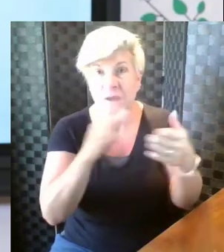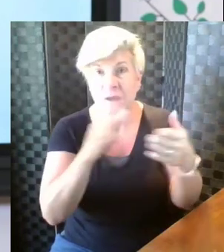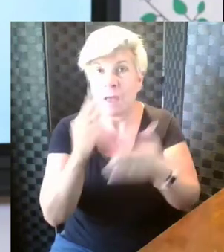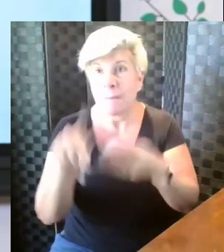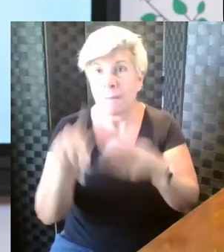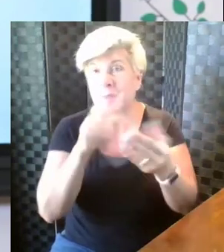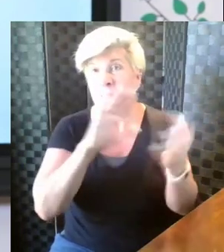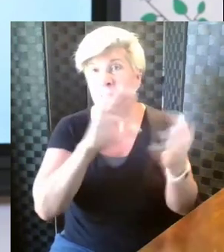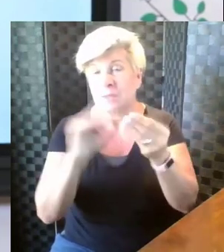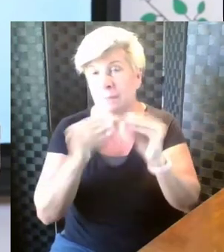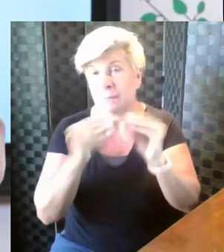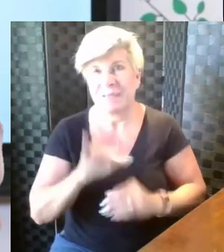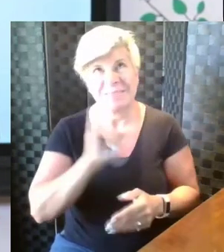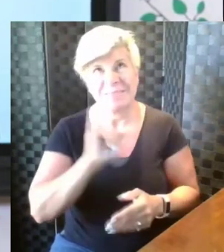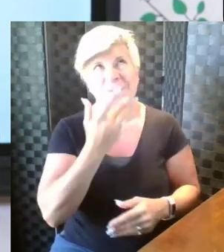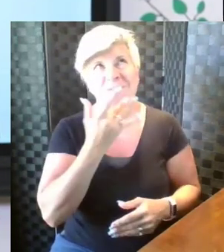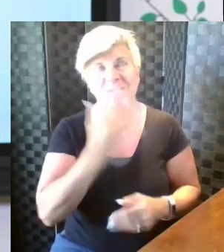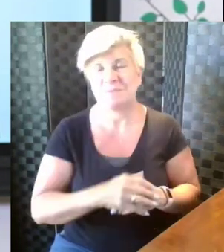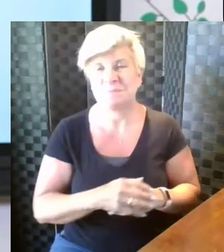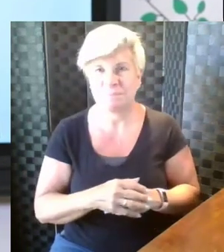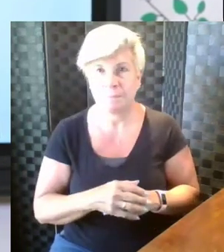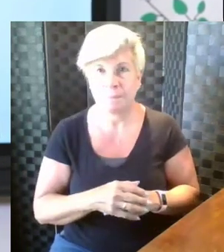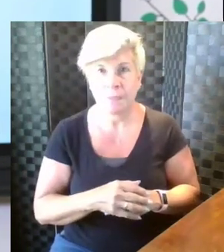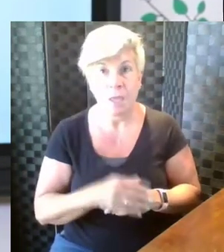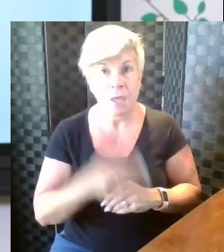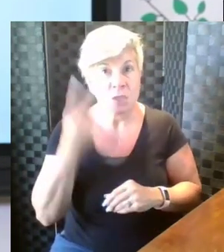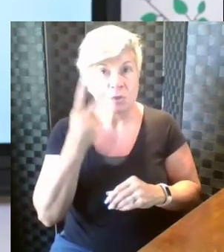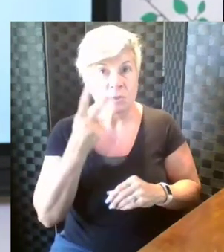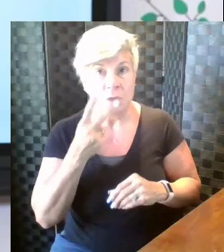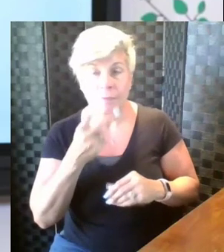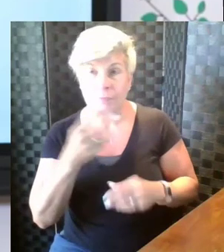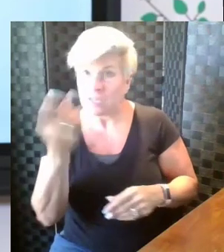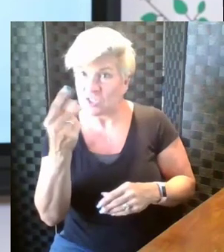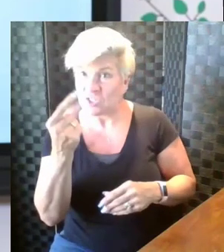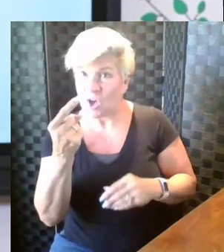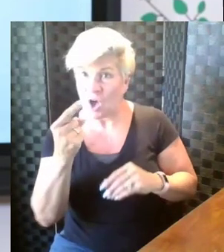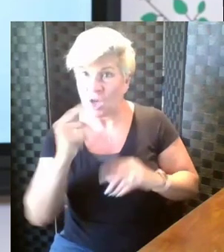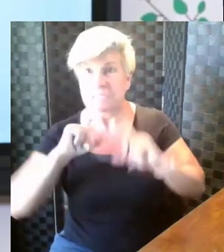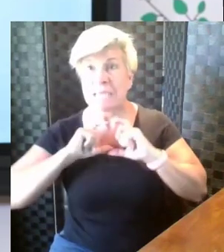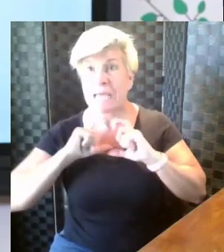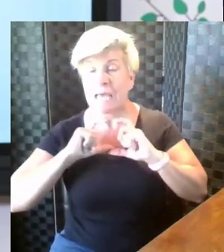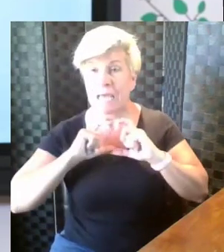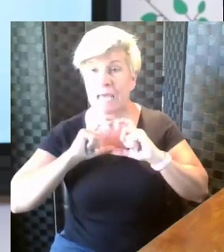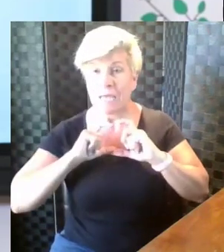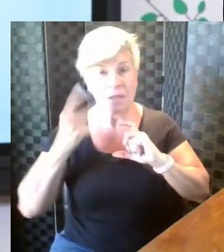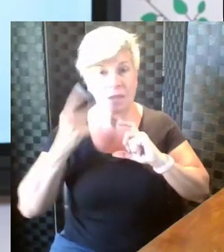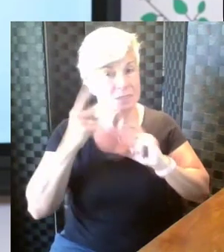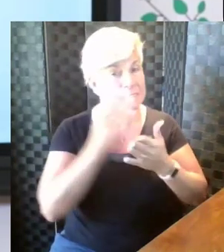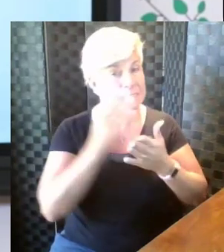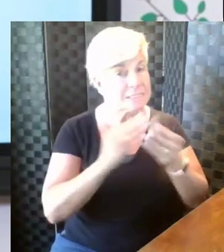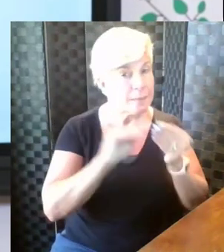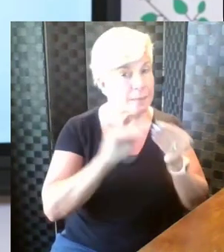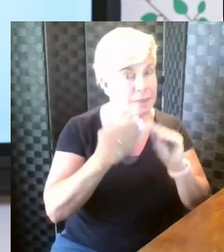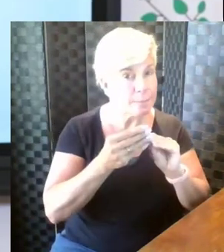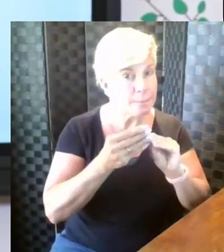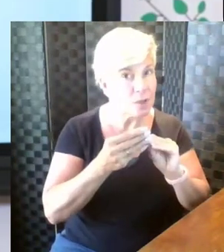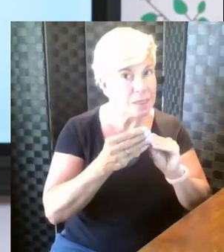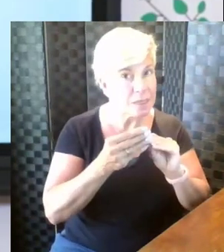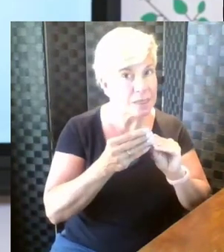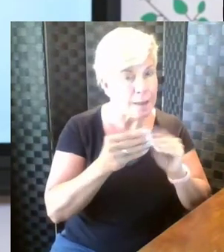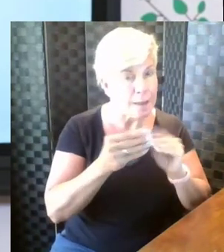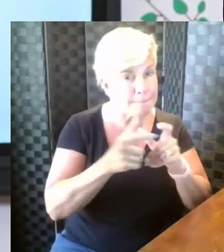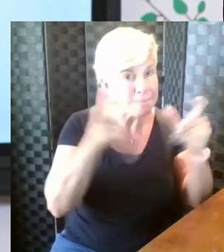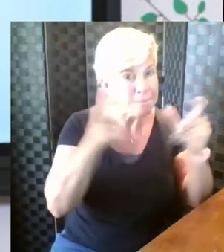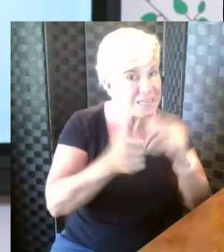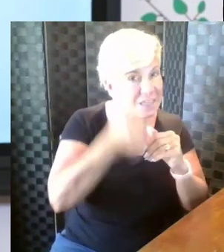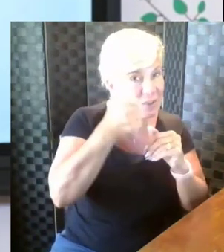one's truly my favorite. So as you saw on the tags of those dogs, we could see that some of the numbers, they were indicating that it was a